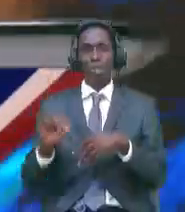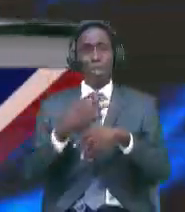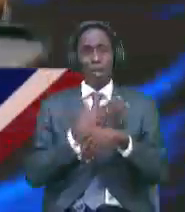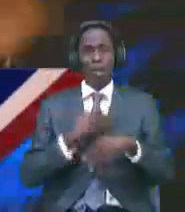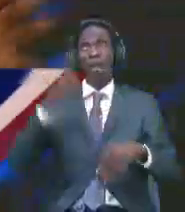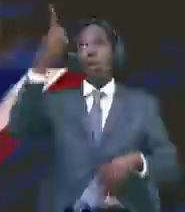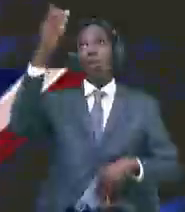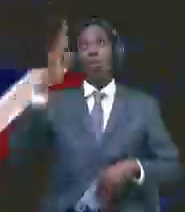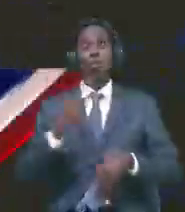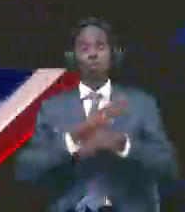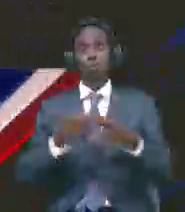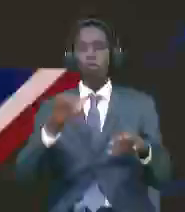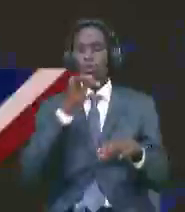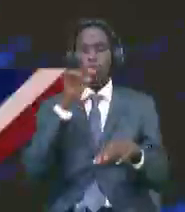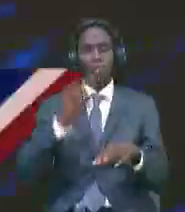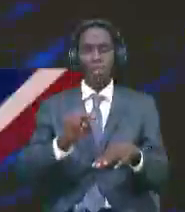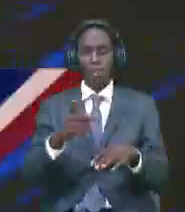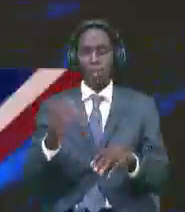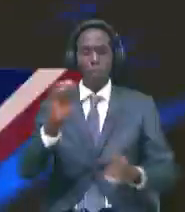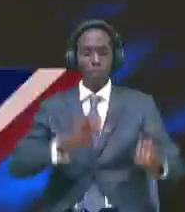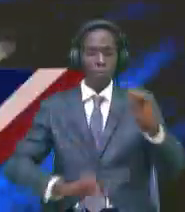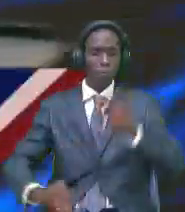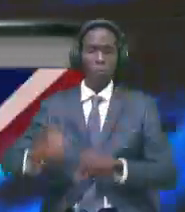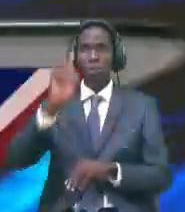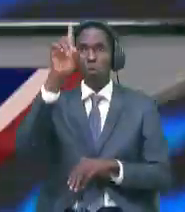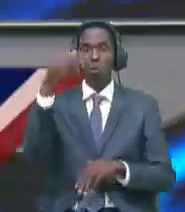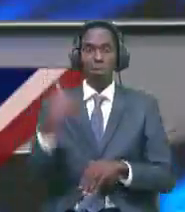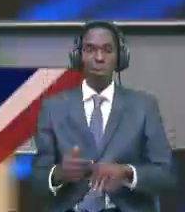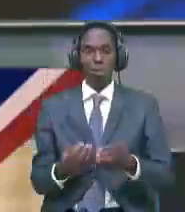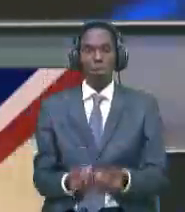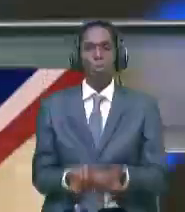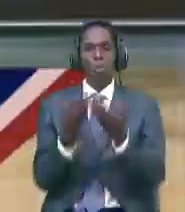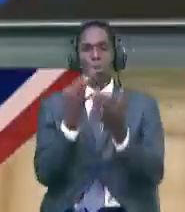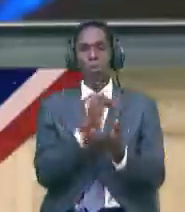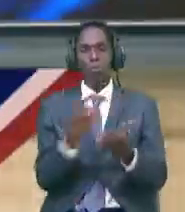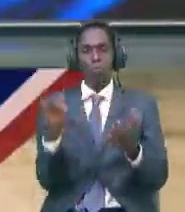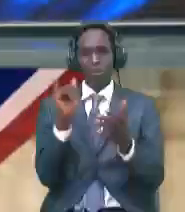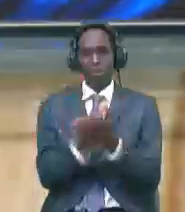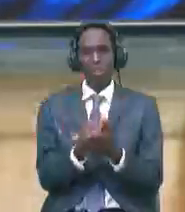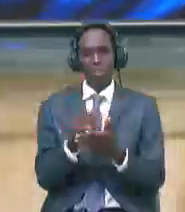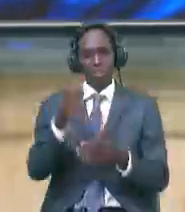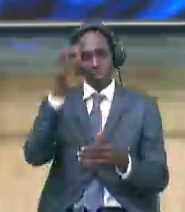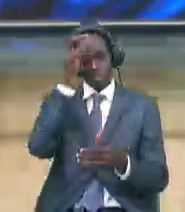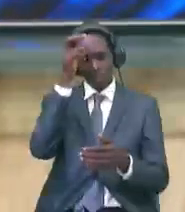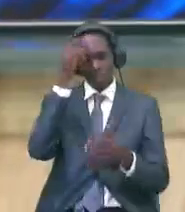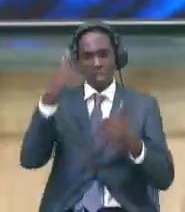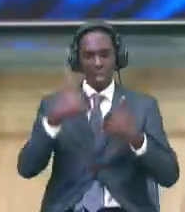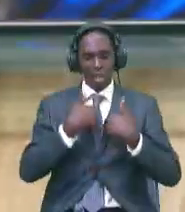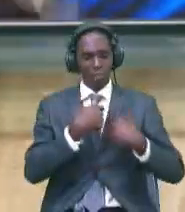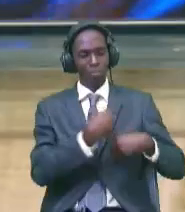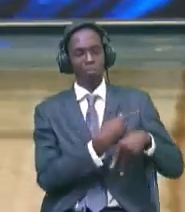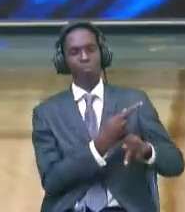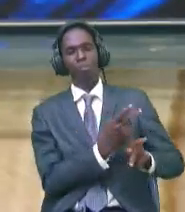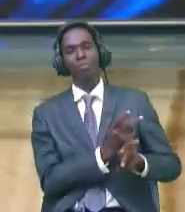the offering, the contribution, the collection that Satan has produced.